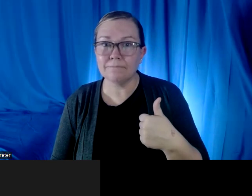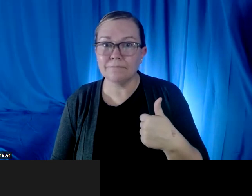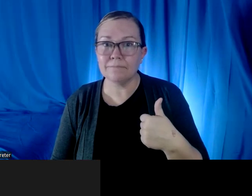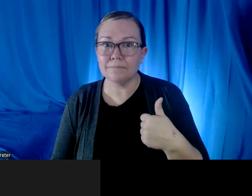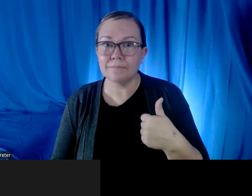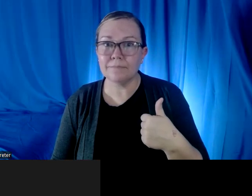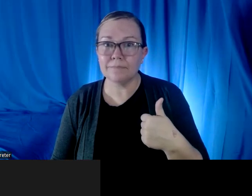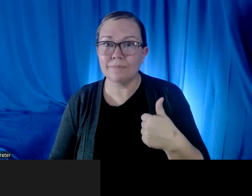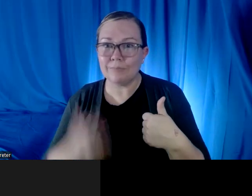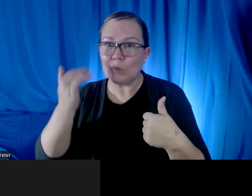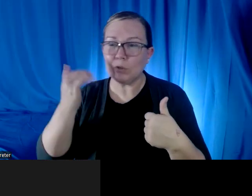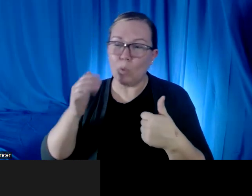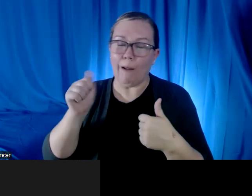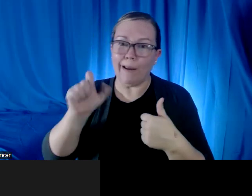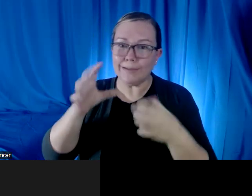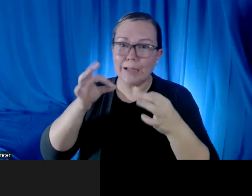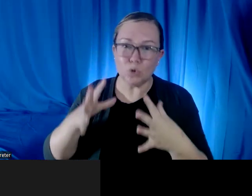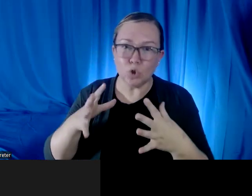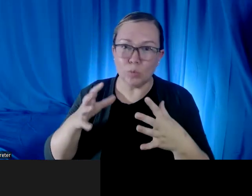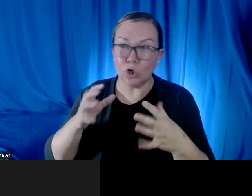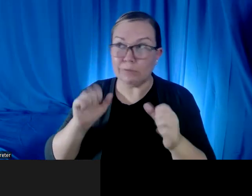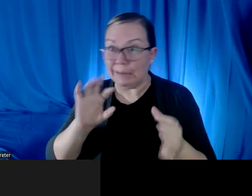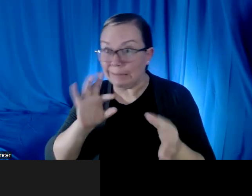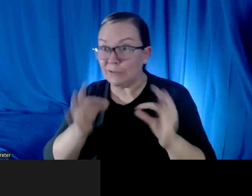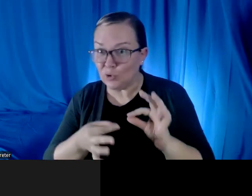I cannot hear you. Should I switch you to English?